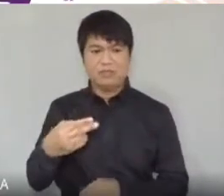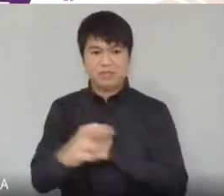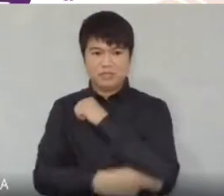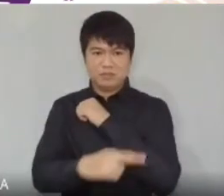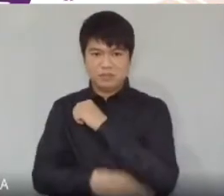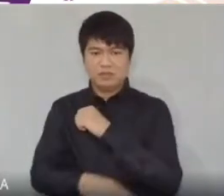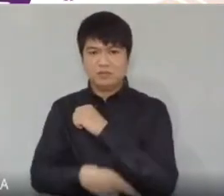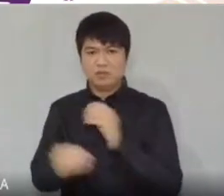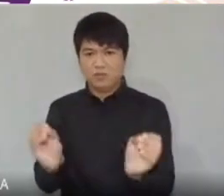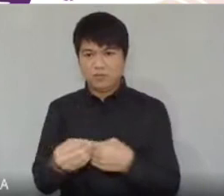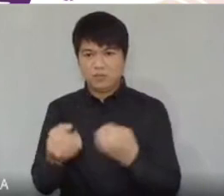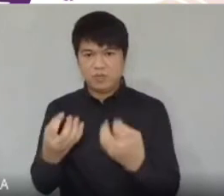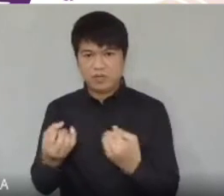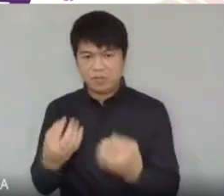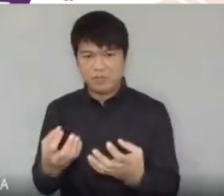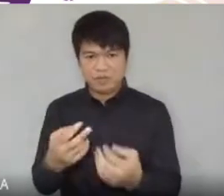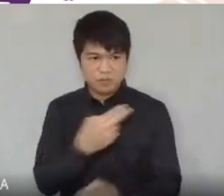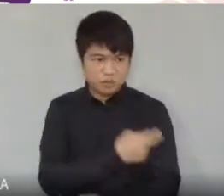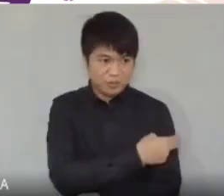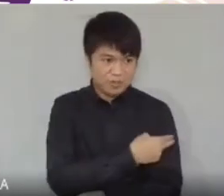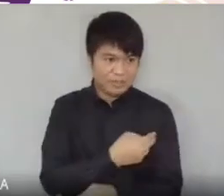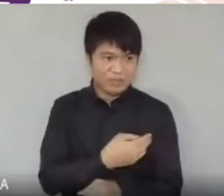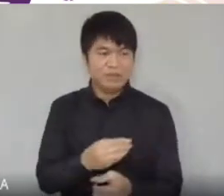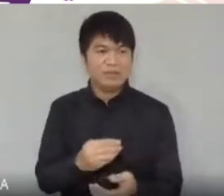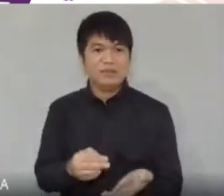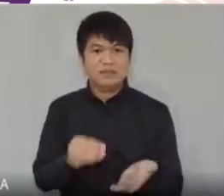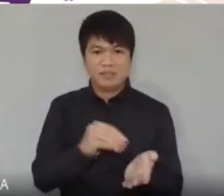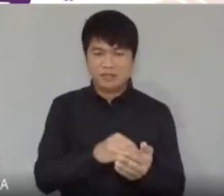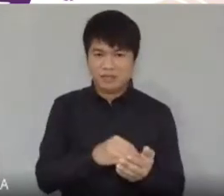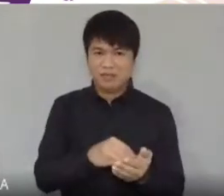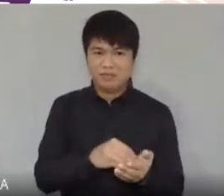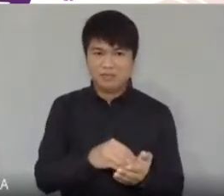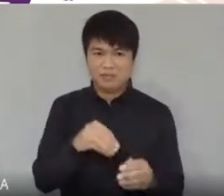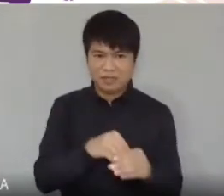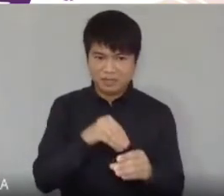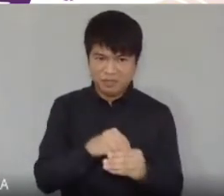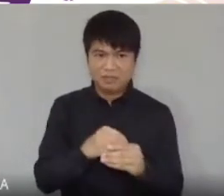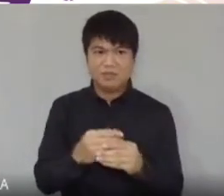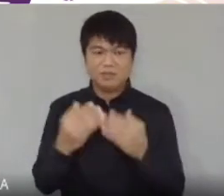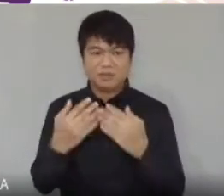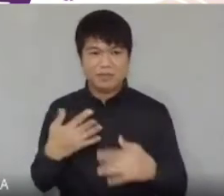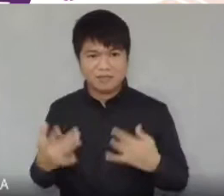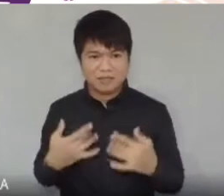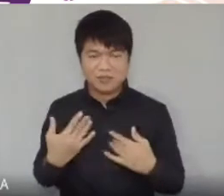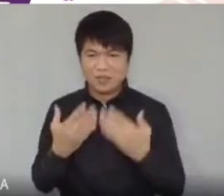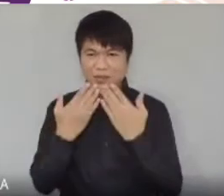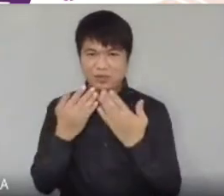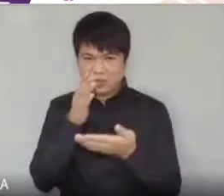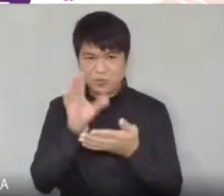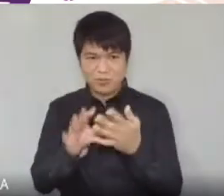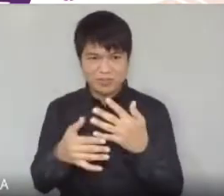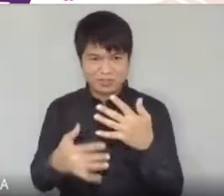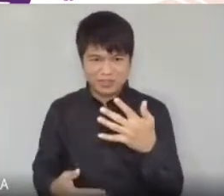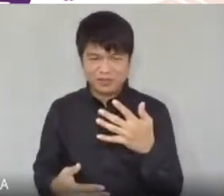to read. We will look into the options for the next session to be more inclusive, possibly